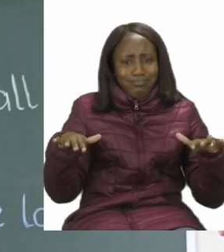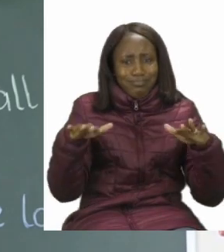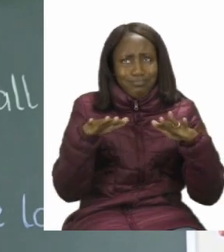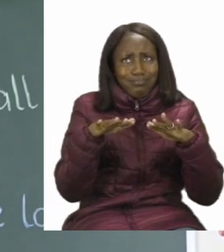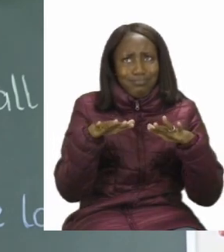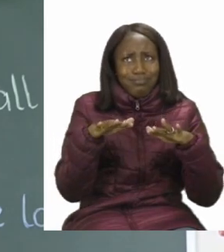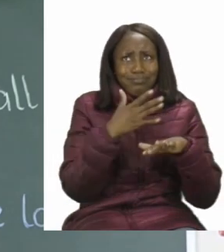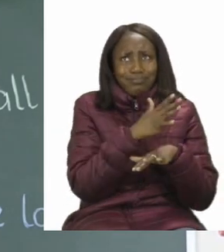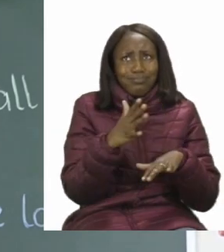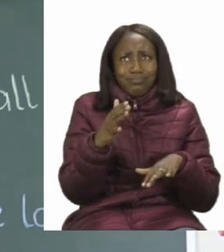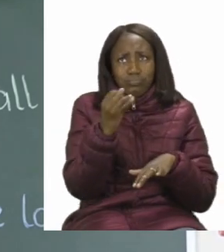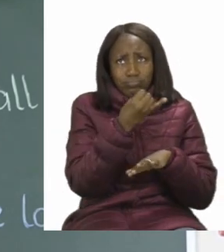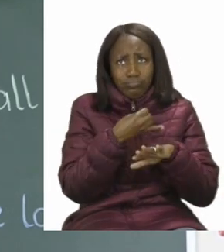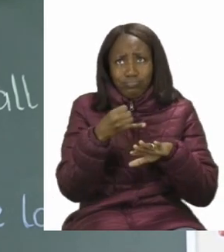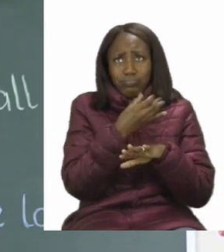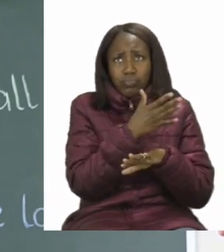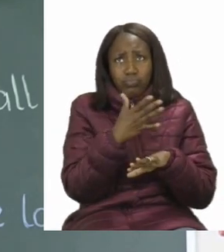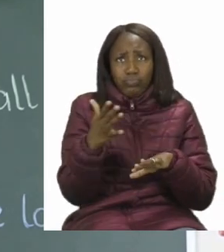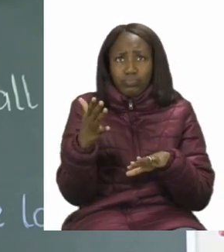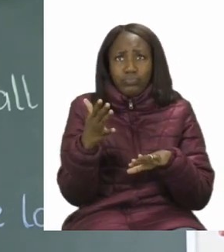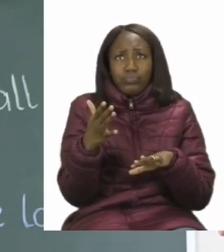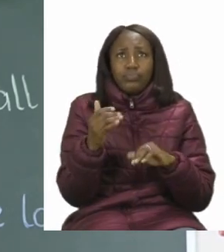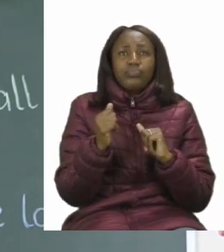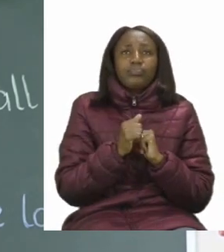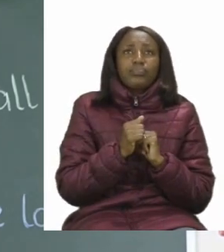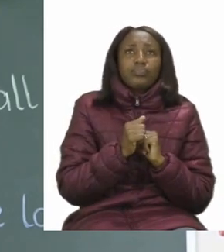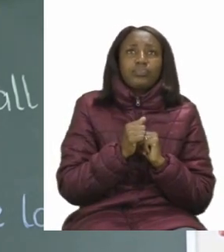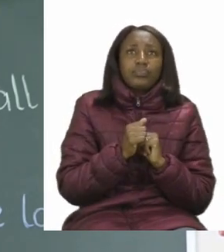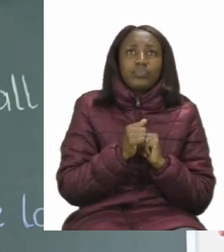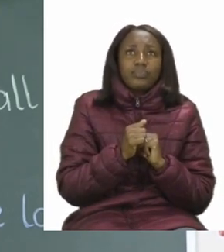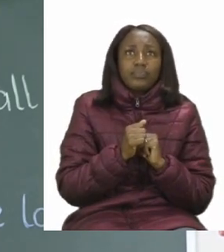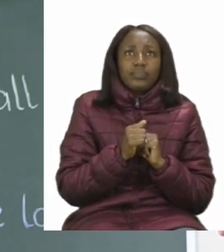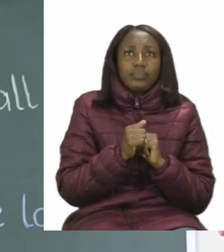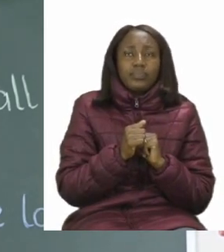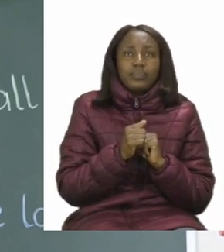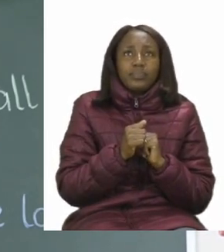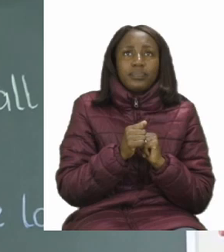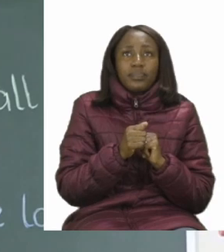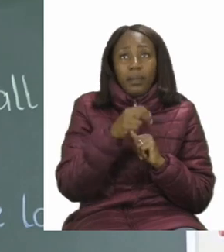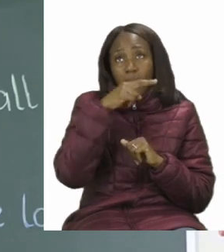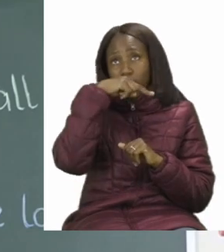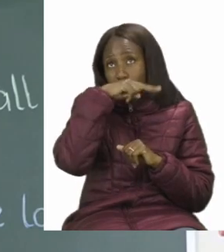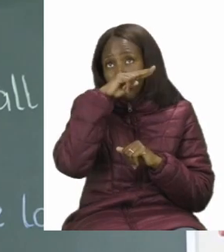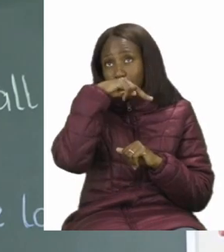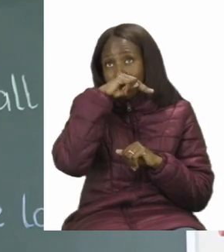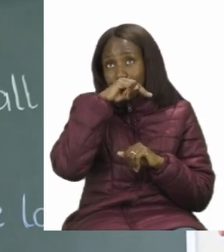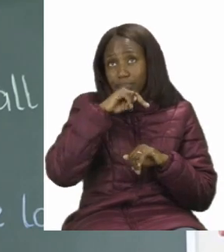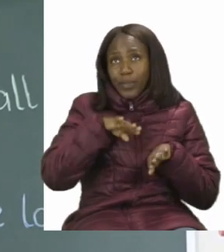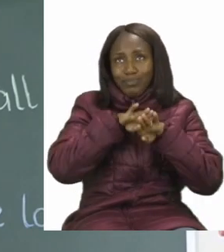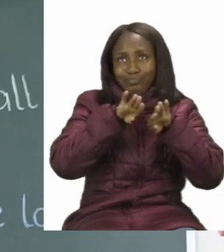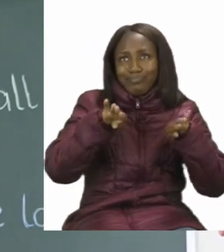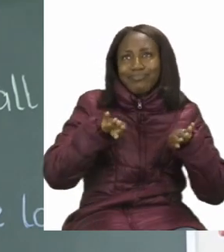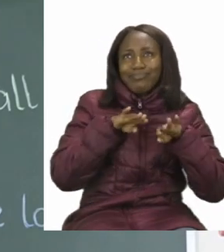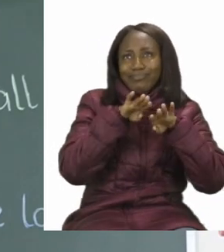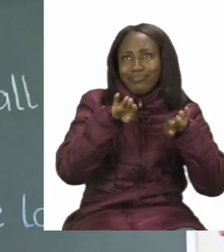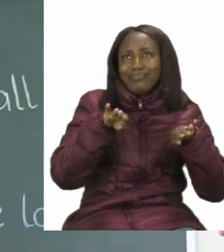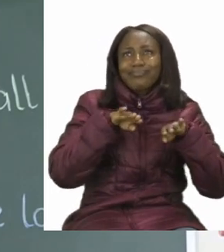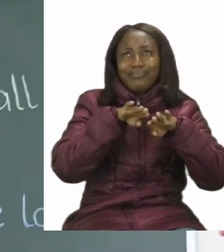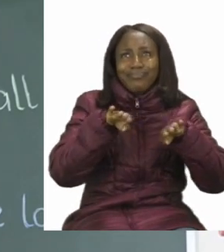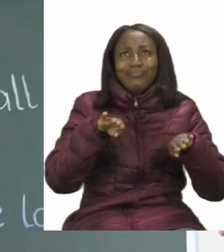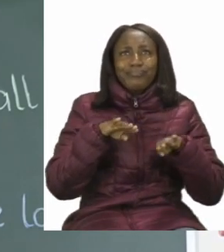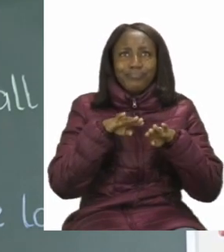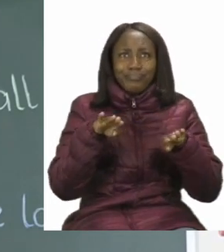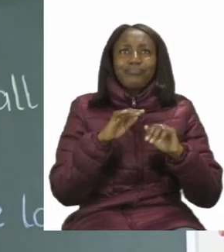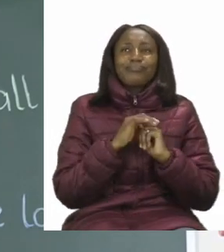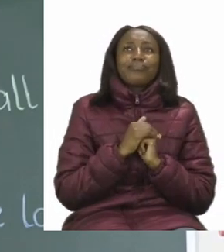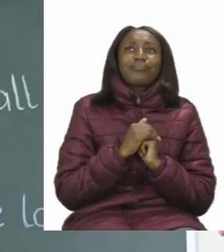lake. That's something that happens often. So let us read it again so that we can find our verb or doing